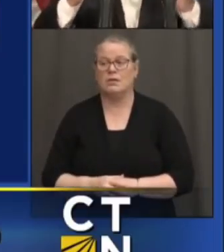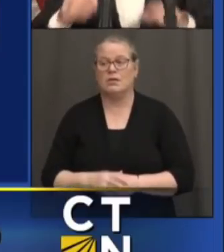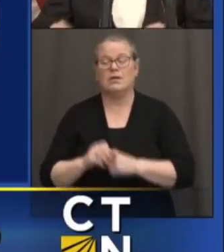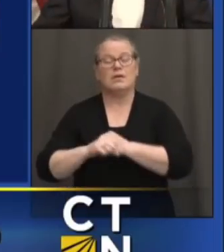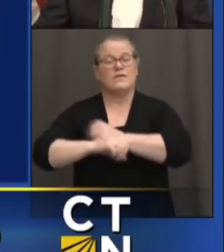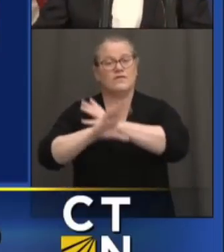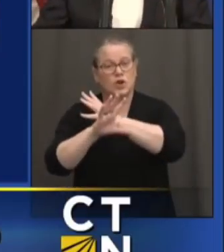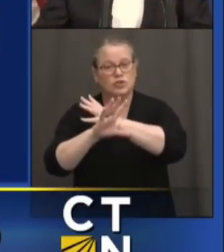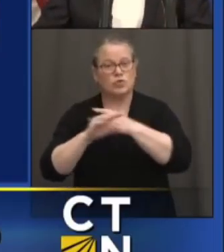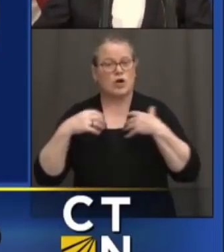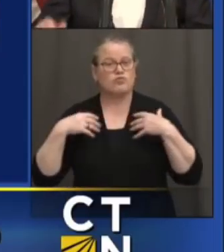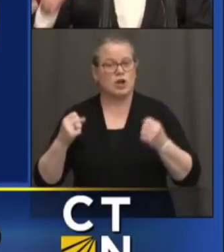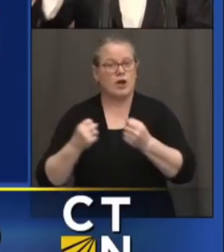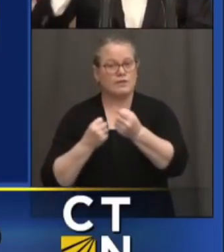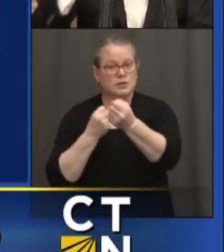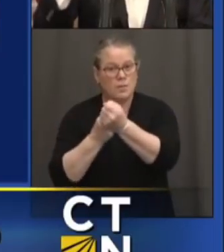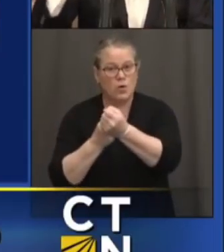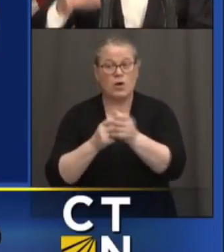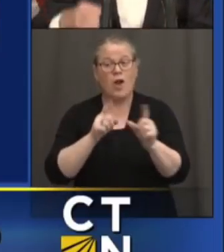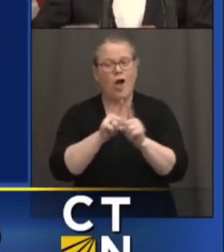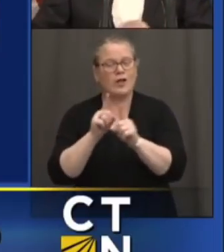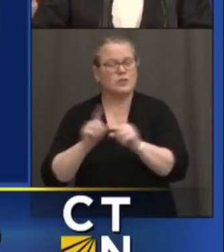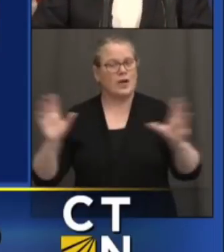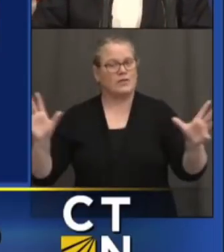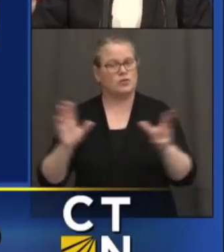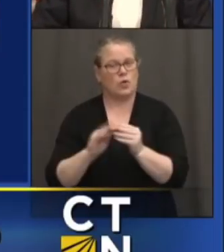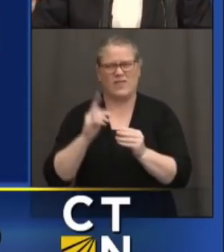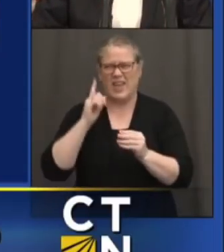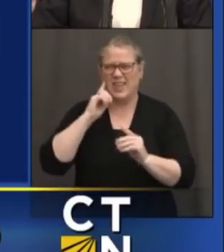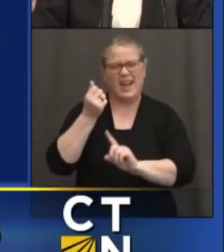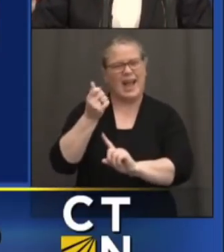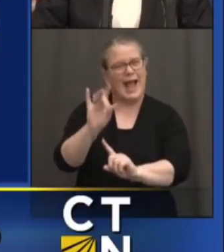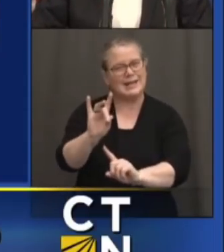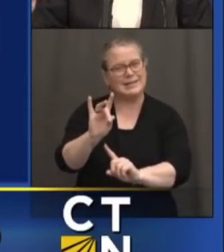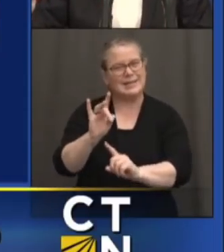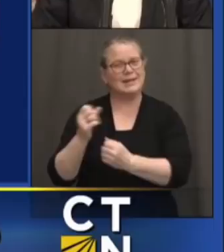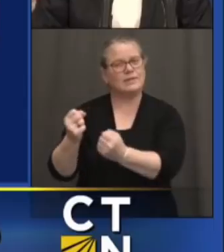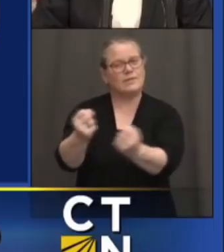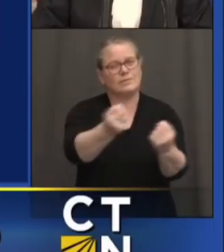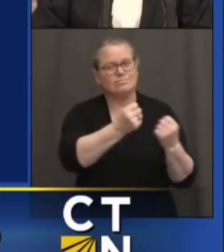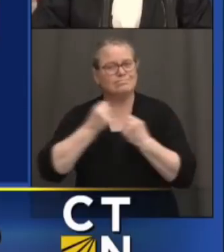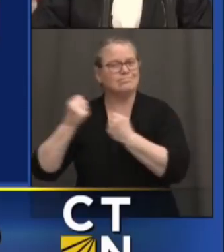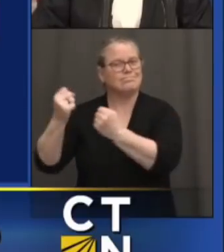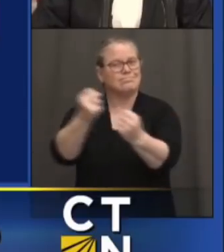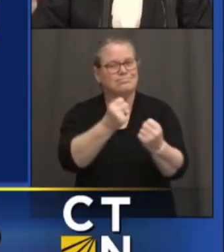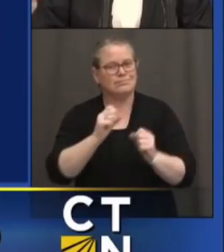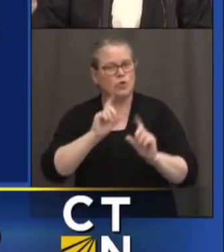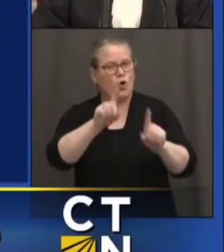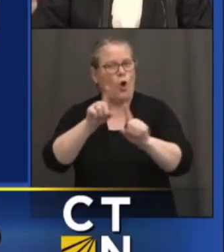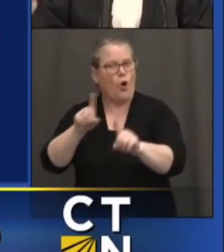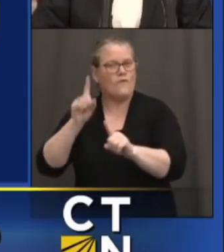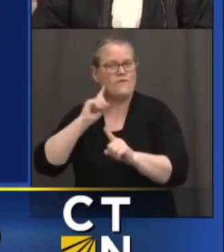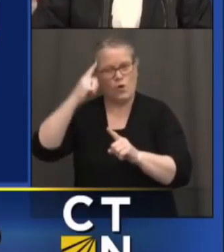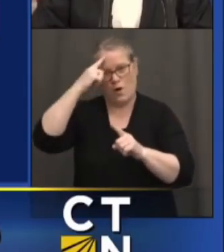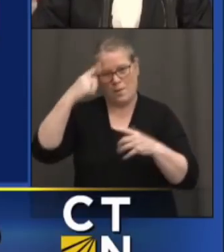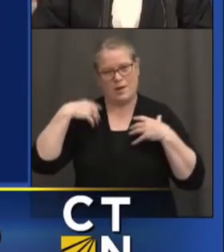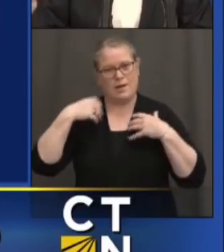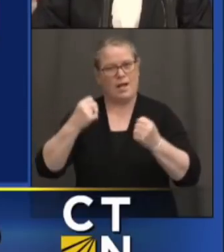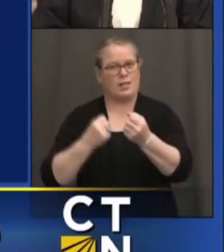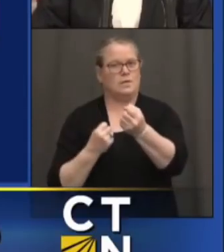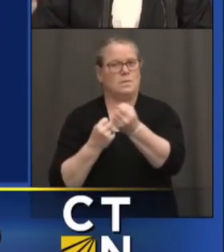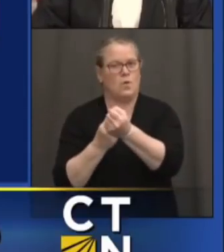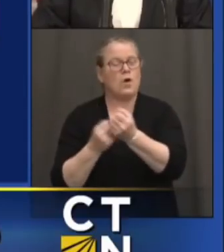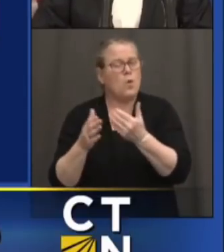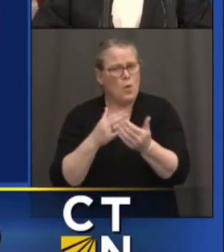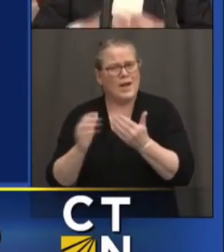18 mobile recovery vans, so we can go right to your place of need, depending on what the need may be.